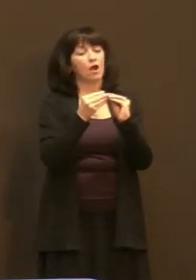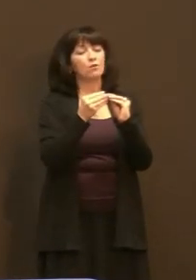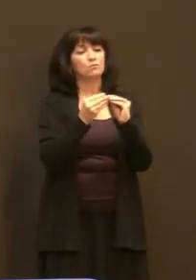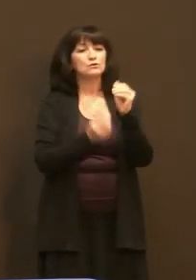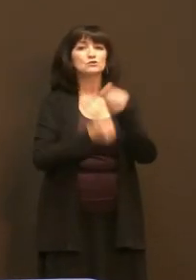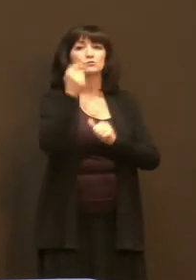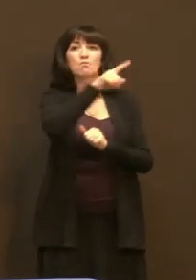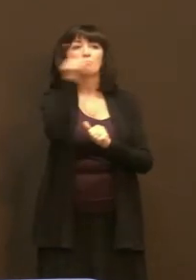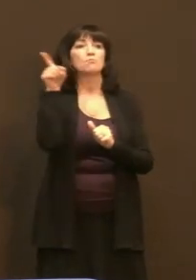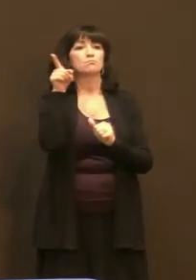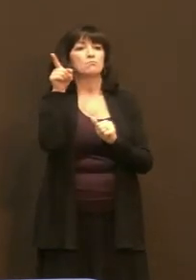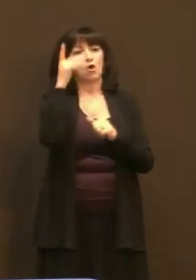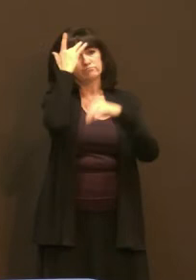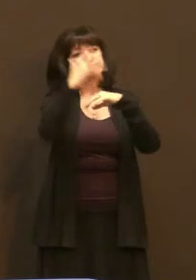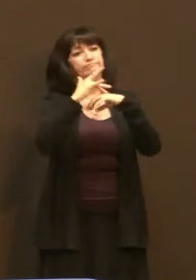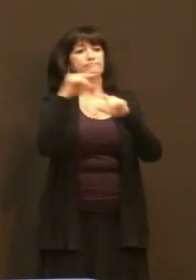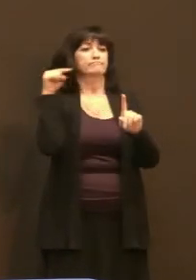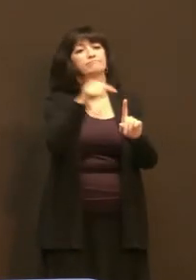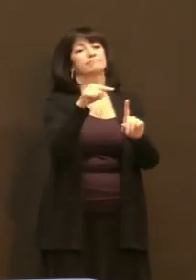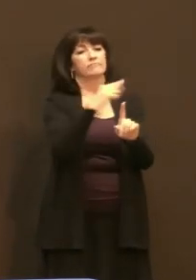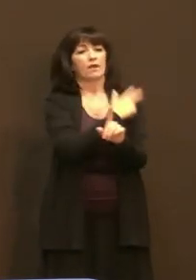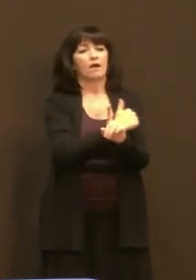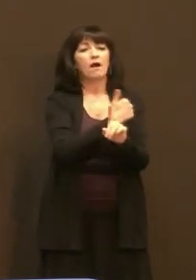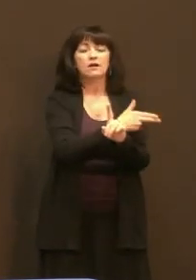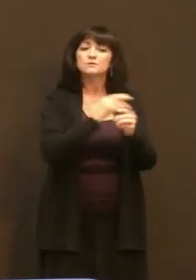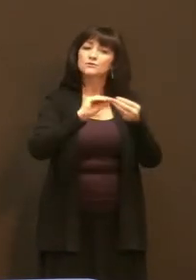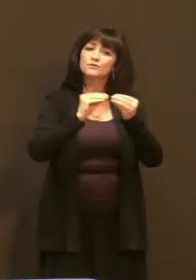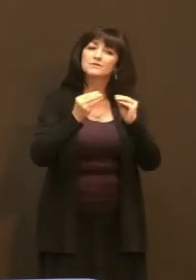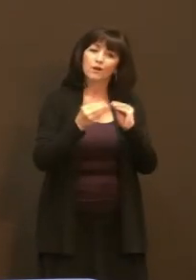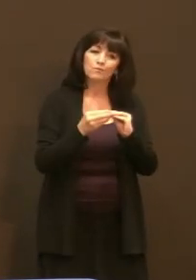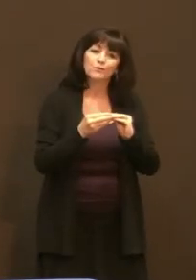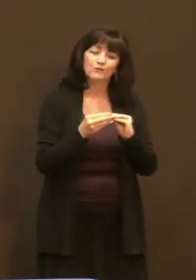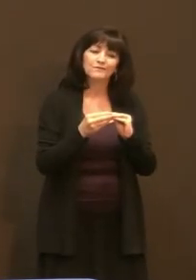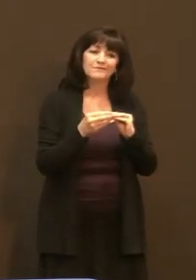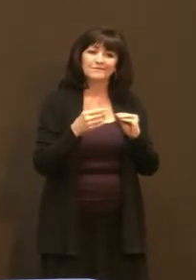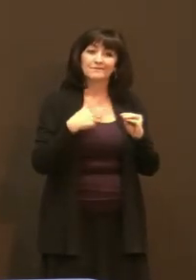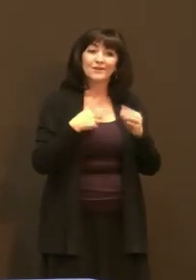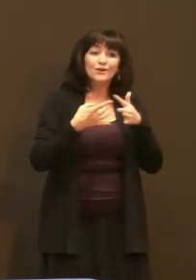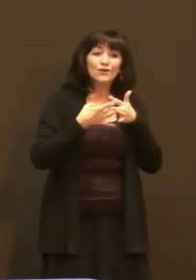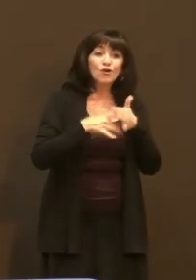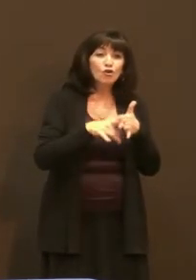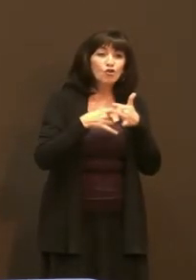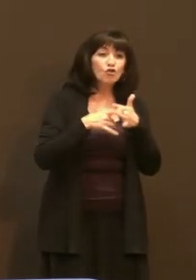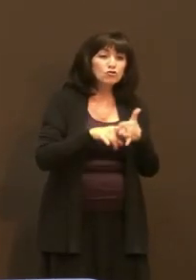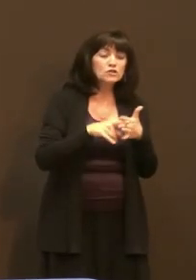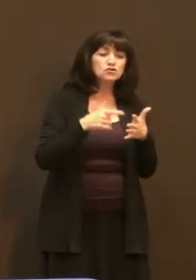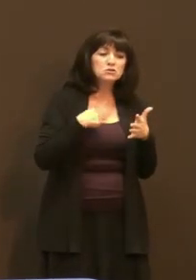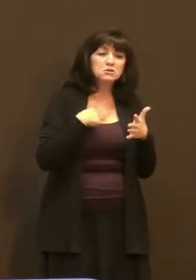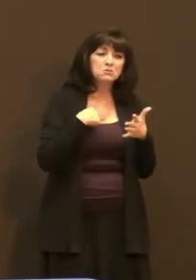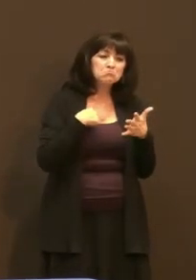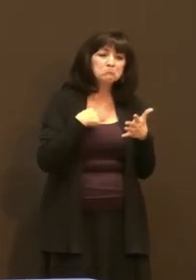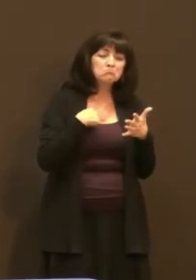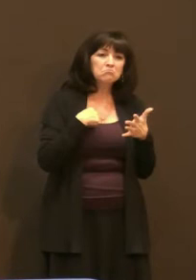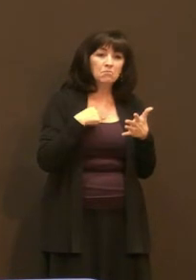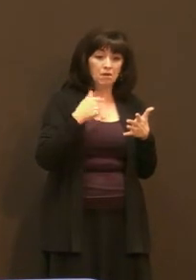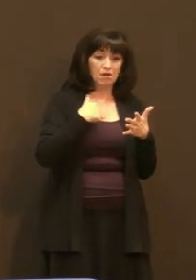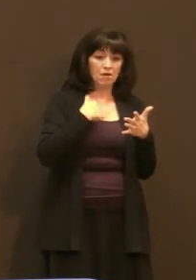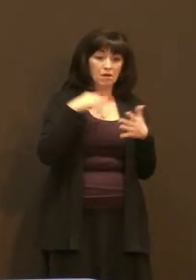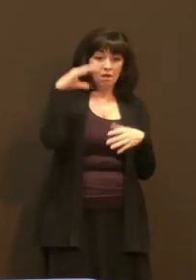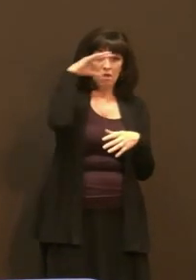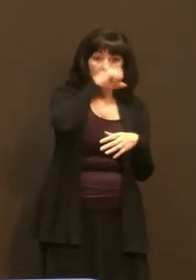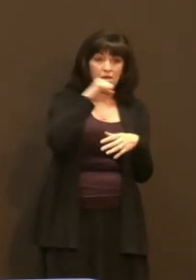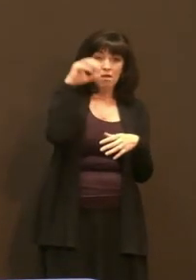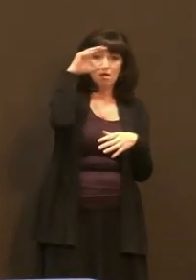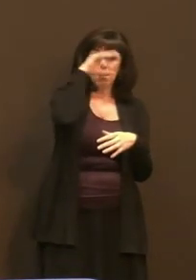look at the most, that our original conservative, meaning on the high